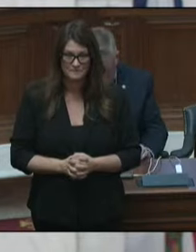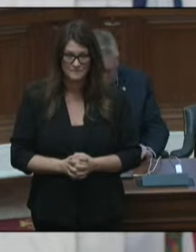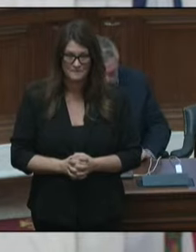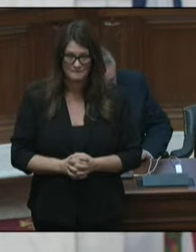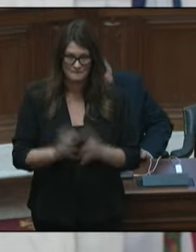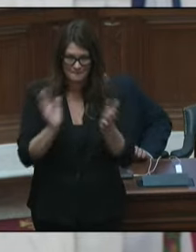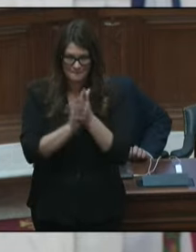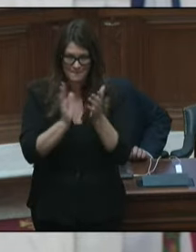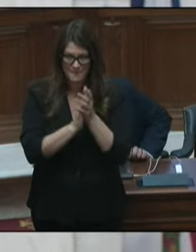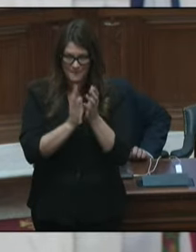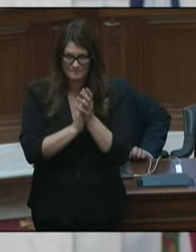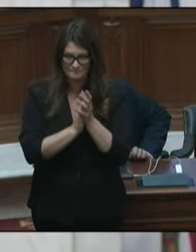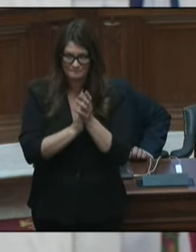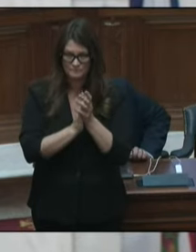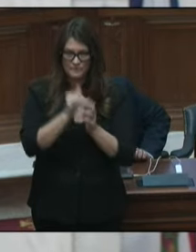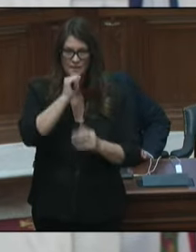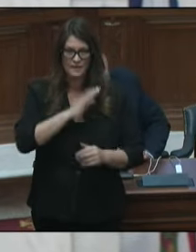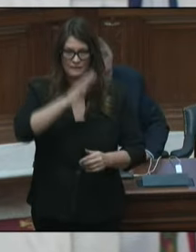Ladies and gentlemen.